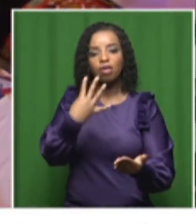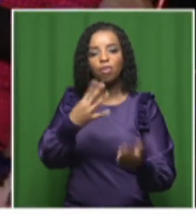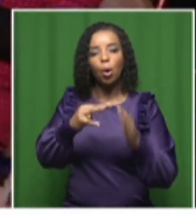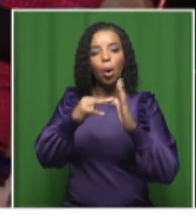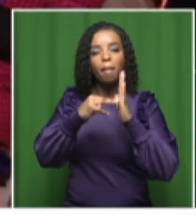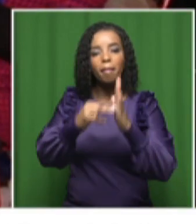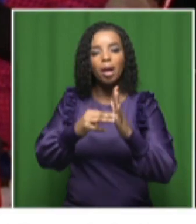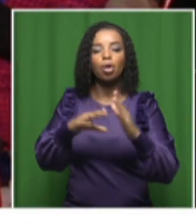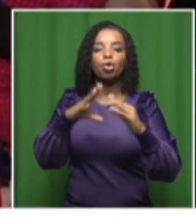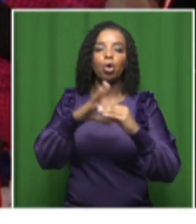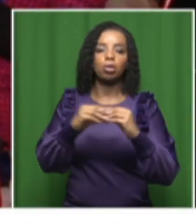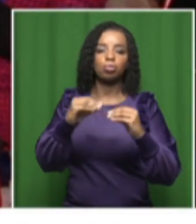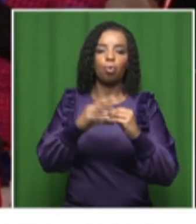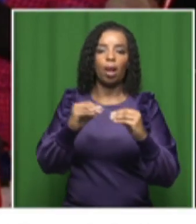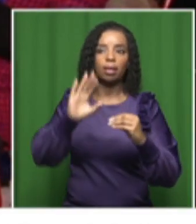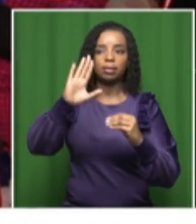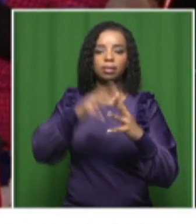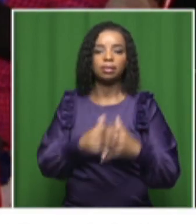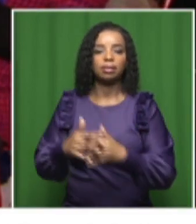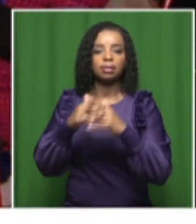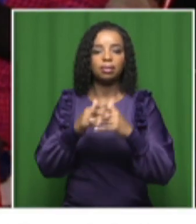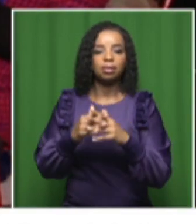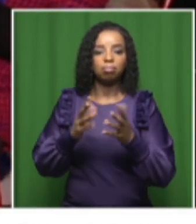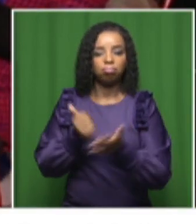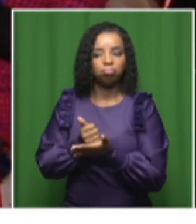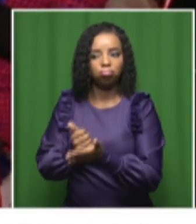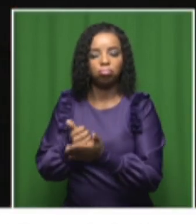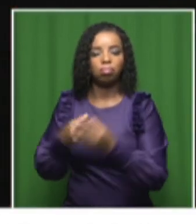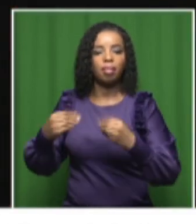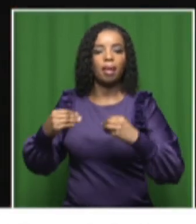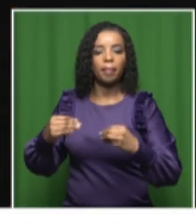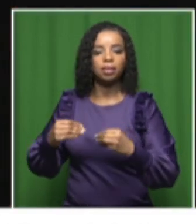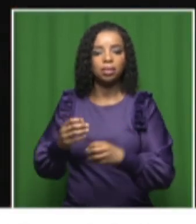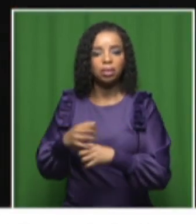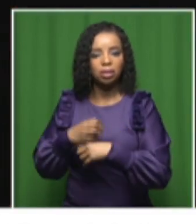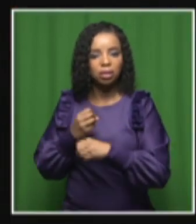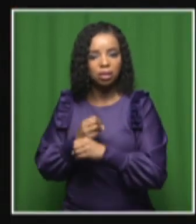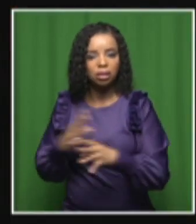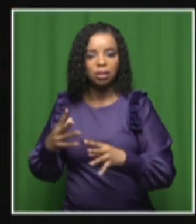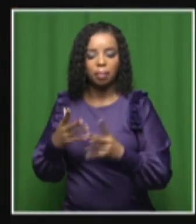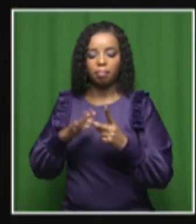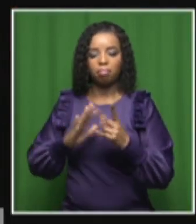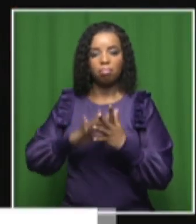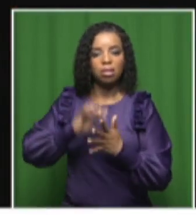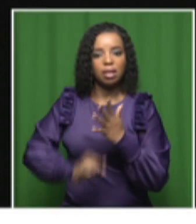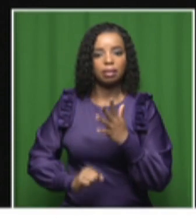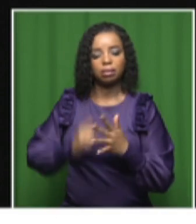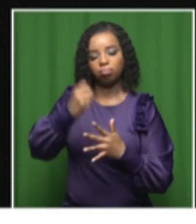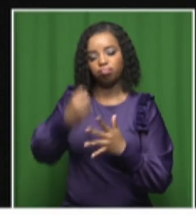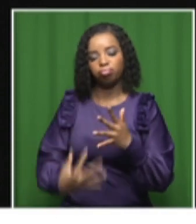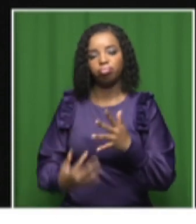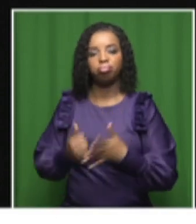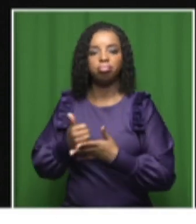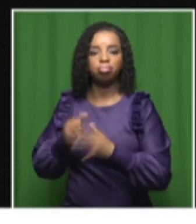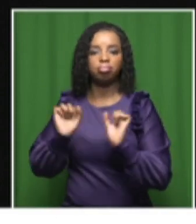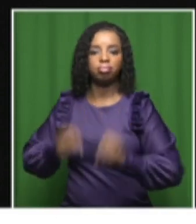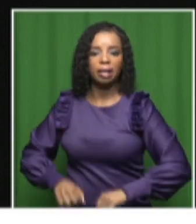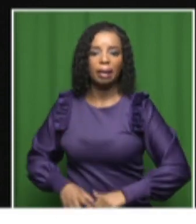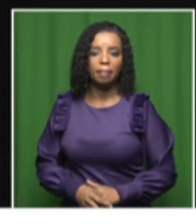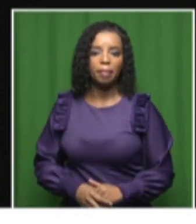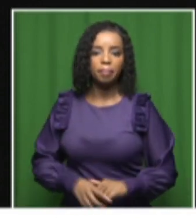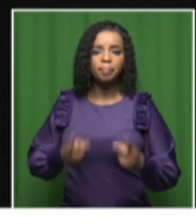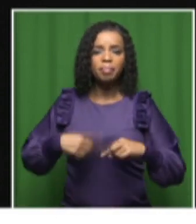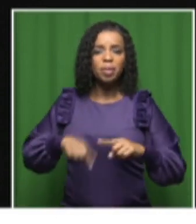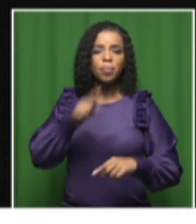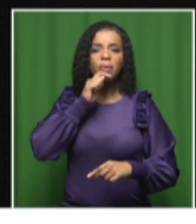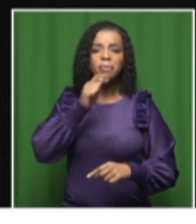to assist Black-owned tech startups businesses. When Black Founders Fund came on, it was a great enabler because we were